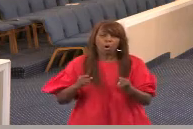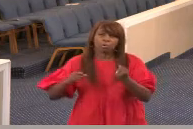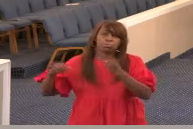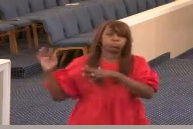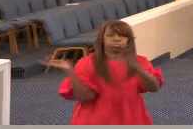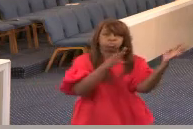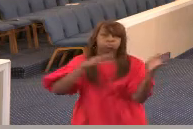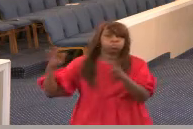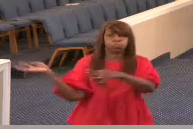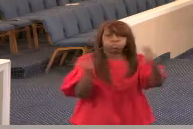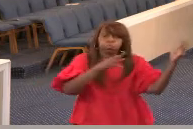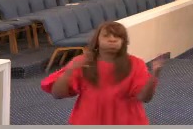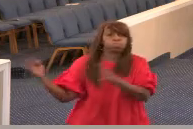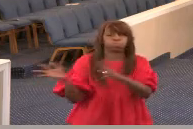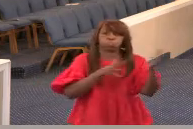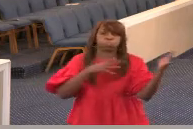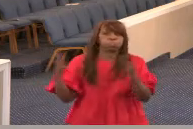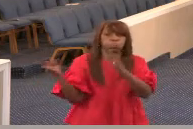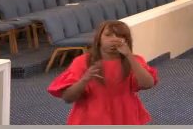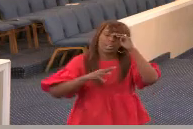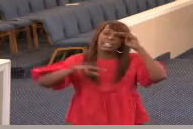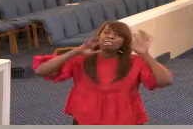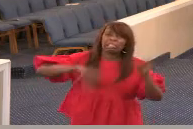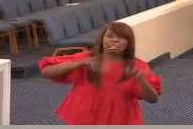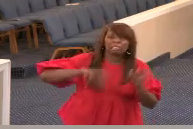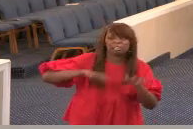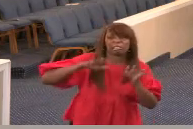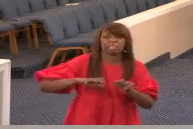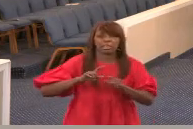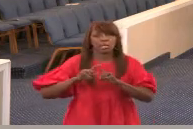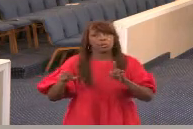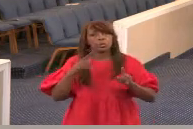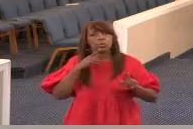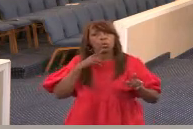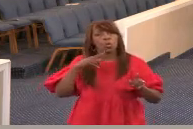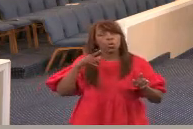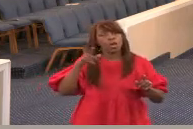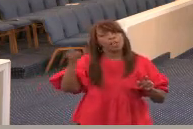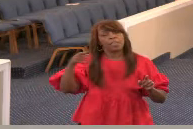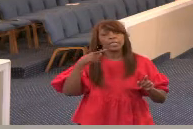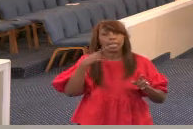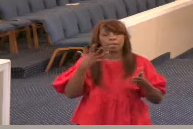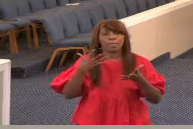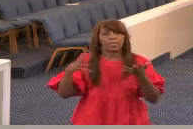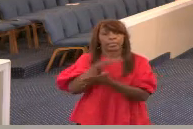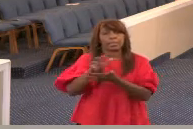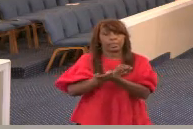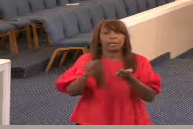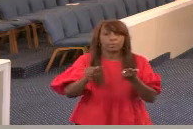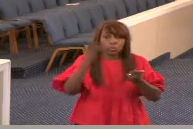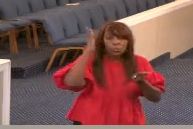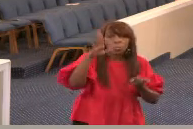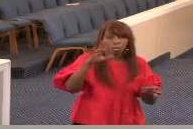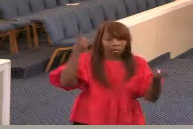hurricane gale winds and storm surges. The meteorologist talks about damage to be